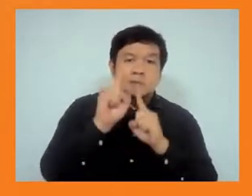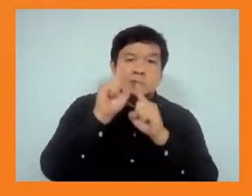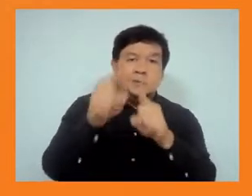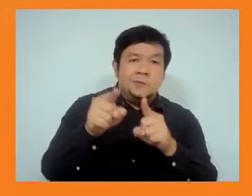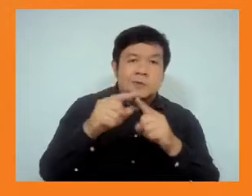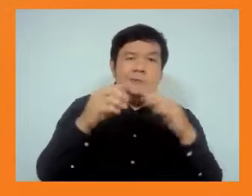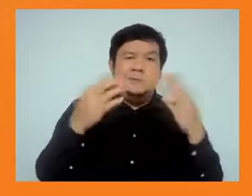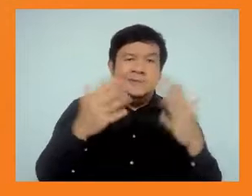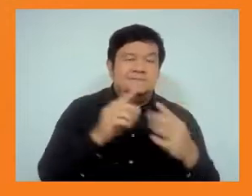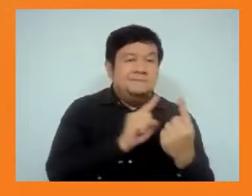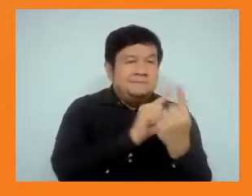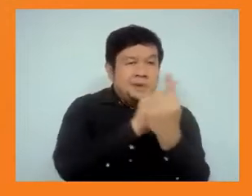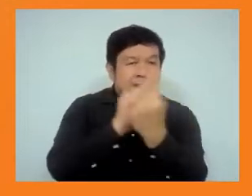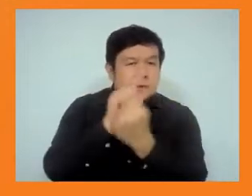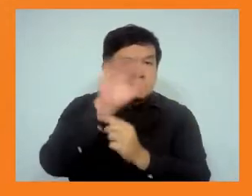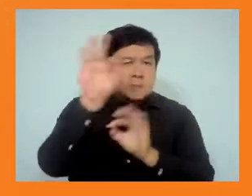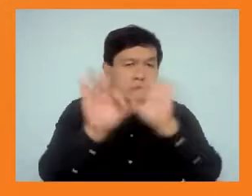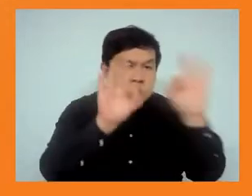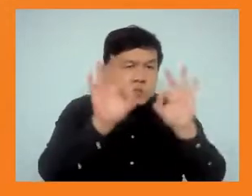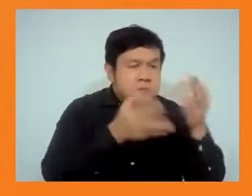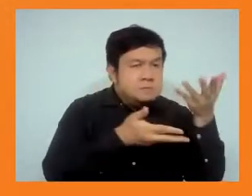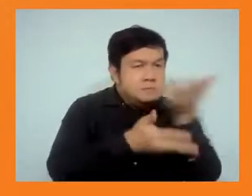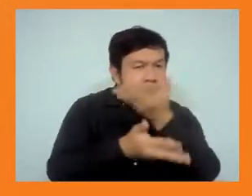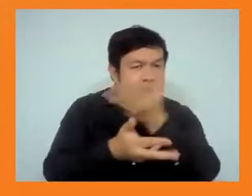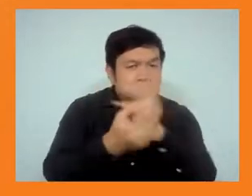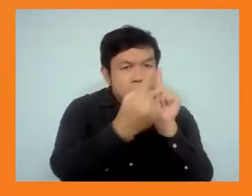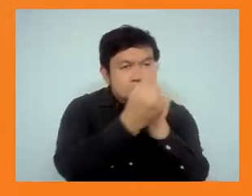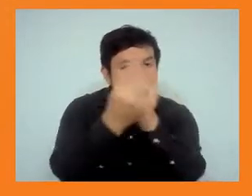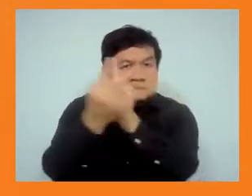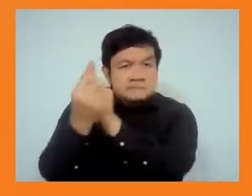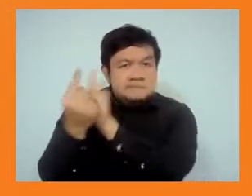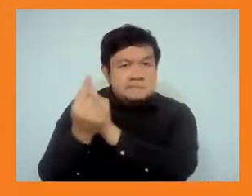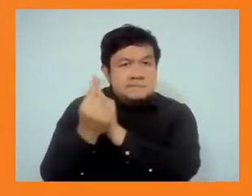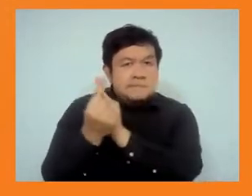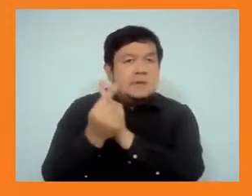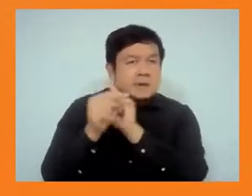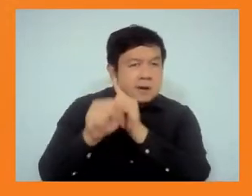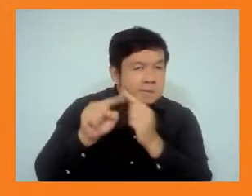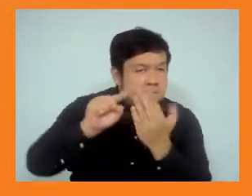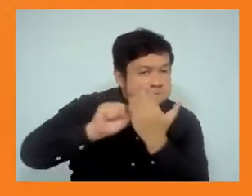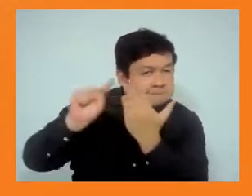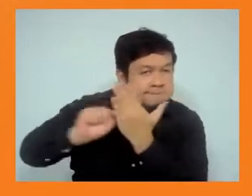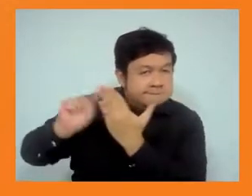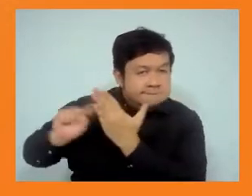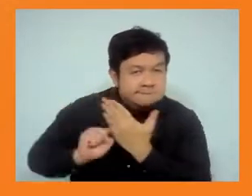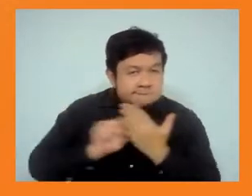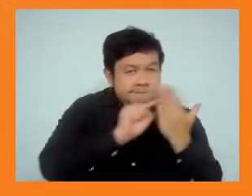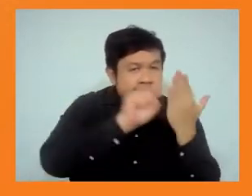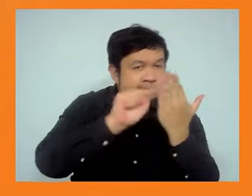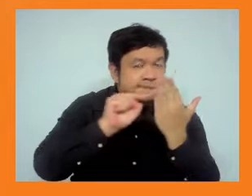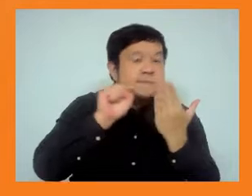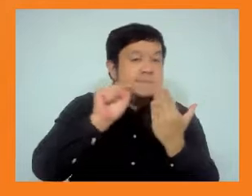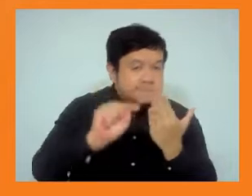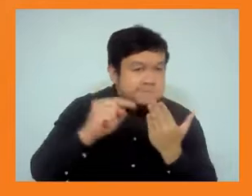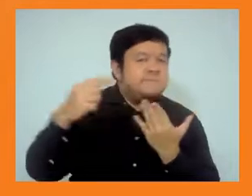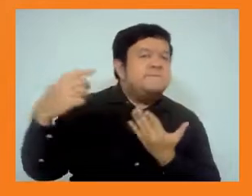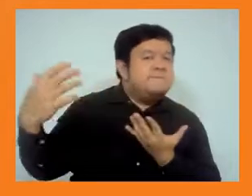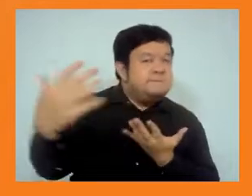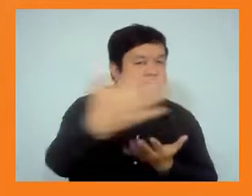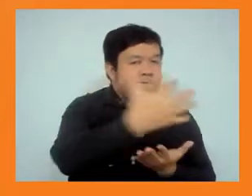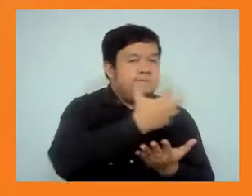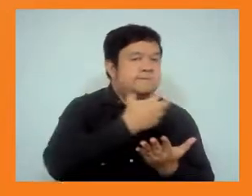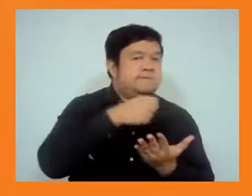like to express my great appreciation for the NGO Forum on ADB for actually organizing this session. It's really well placed